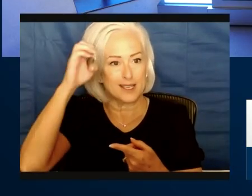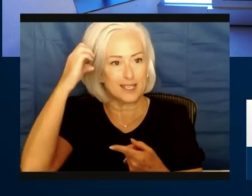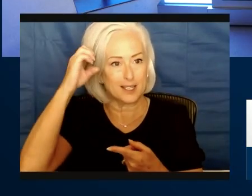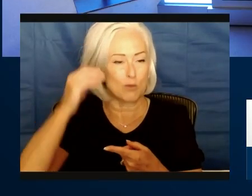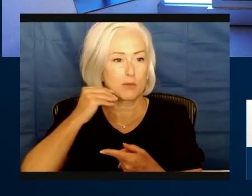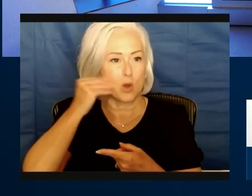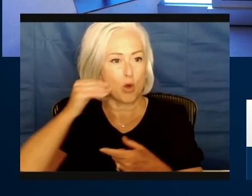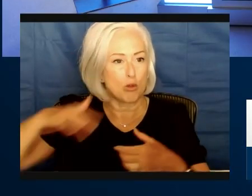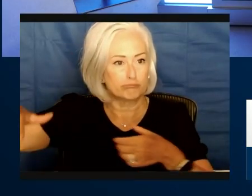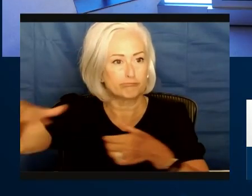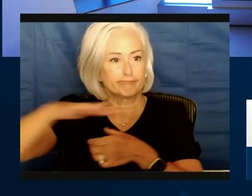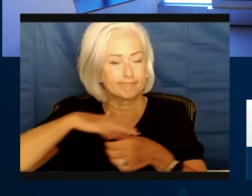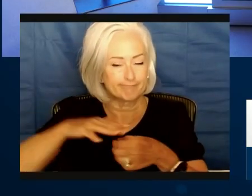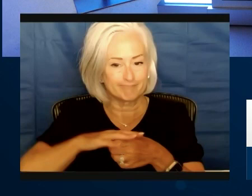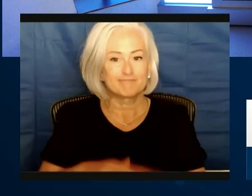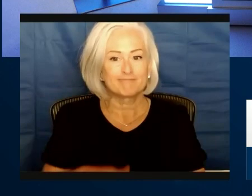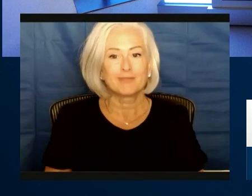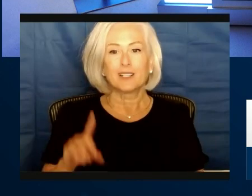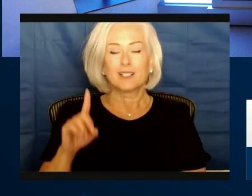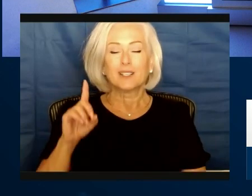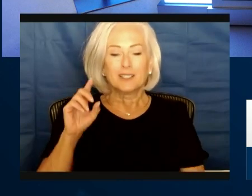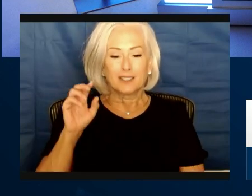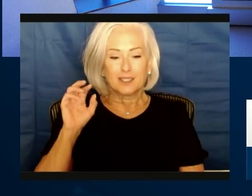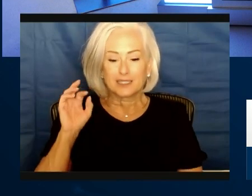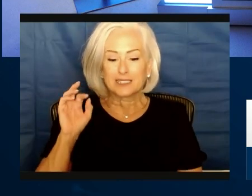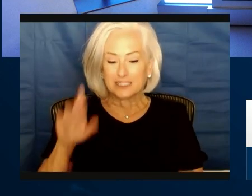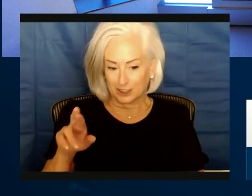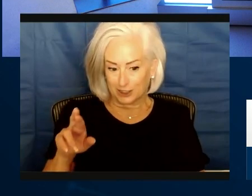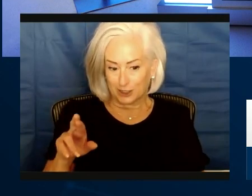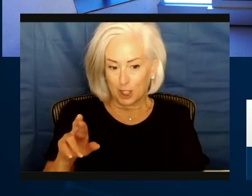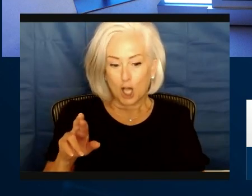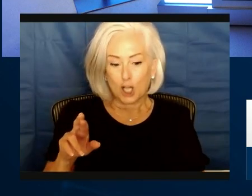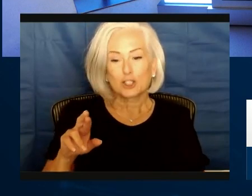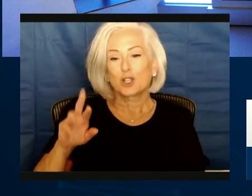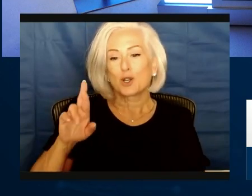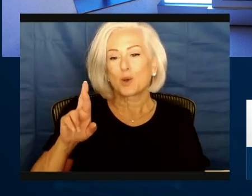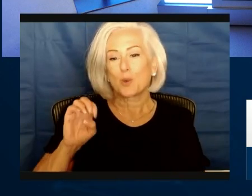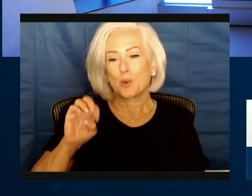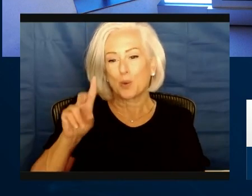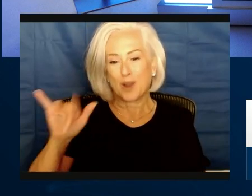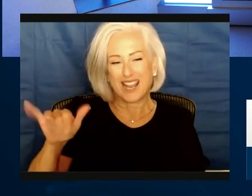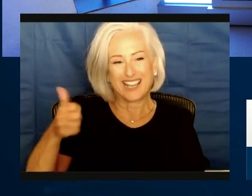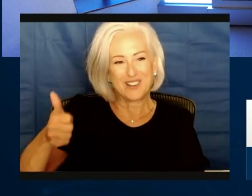is is Ravali Reddy. Not yet a doctor, you're a medical student still.